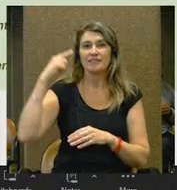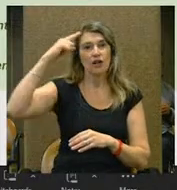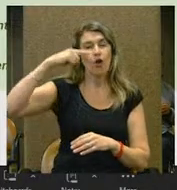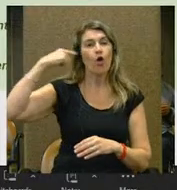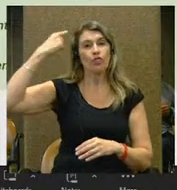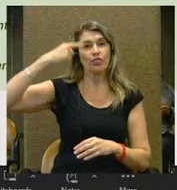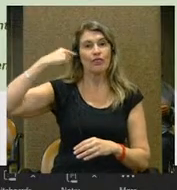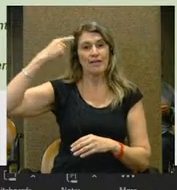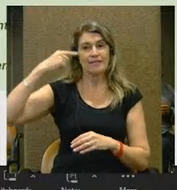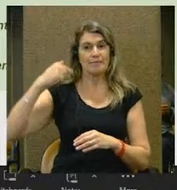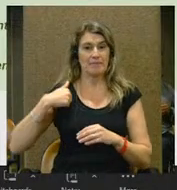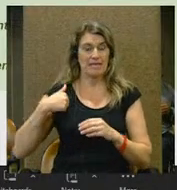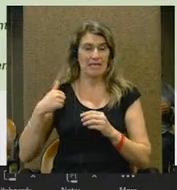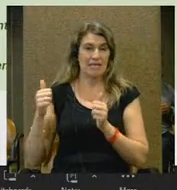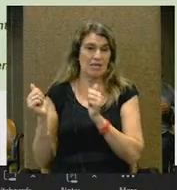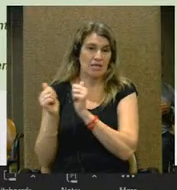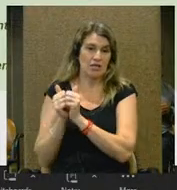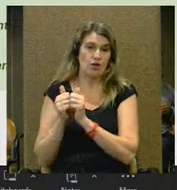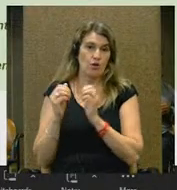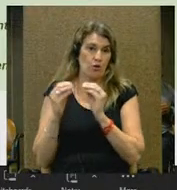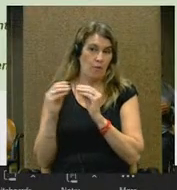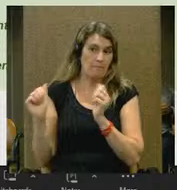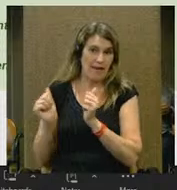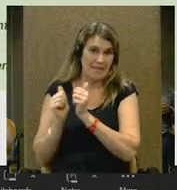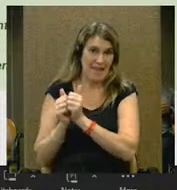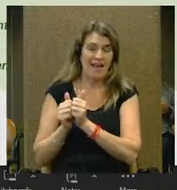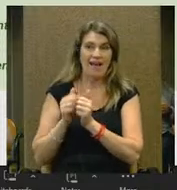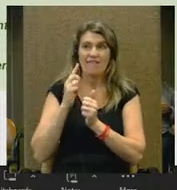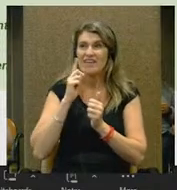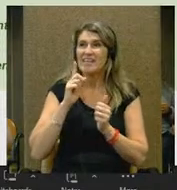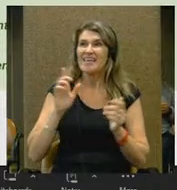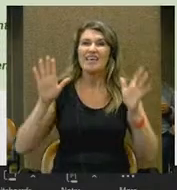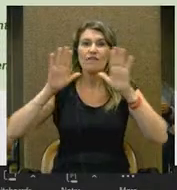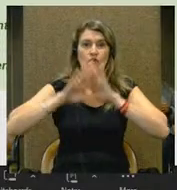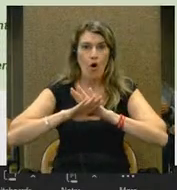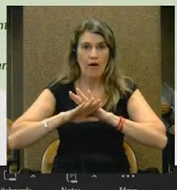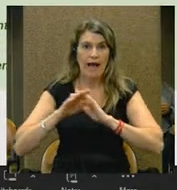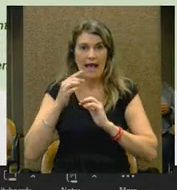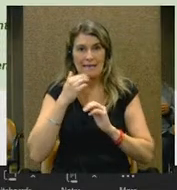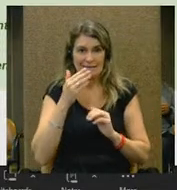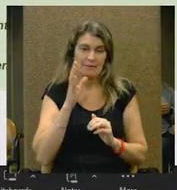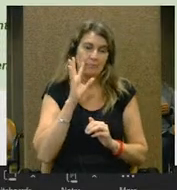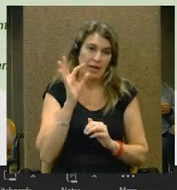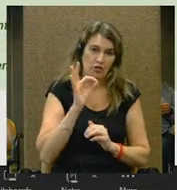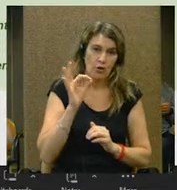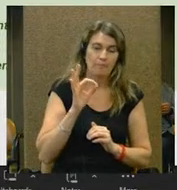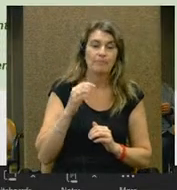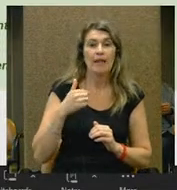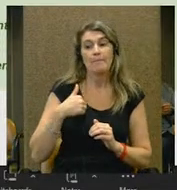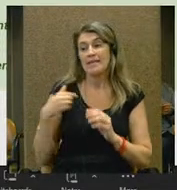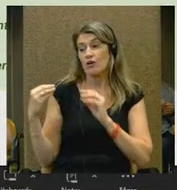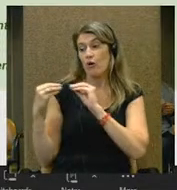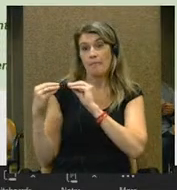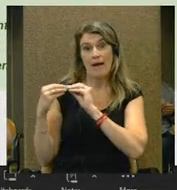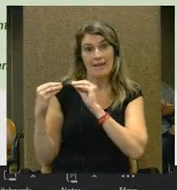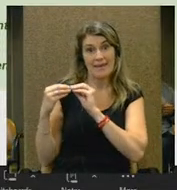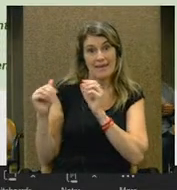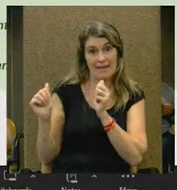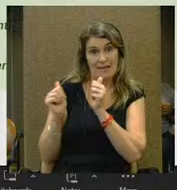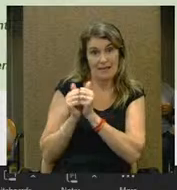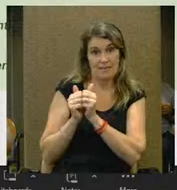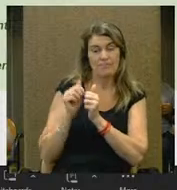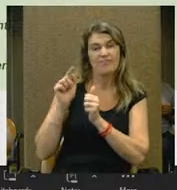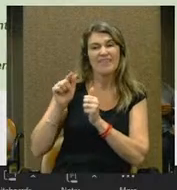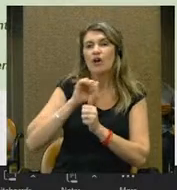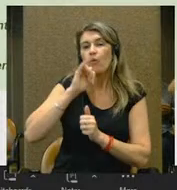and also in London, where my colleague is, so I'm sorry if we make any mistakes. We